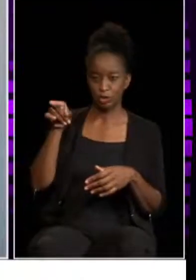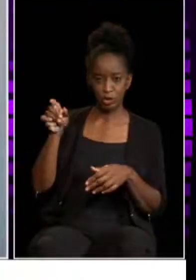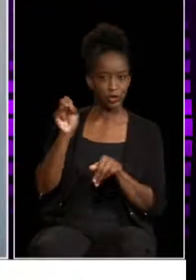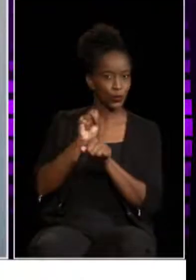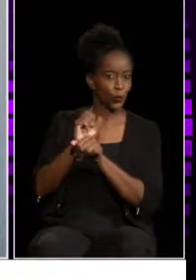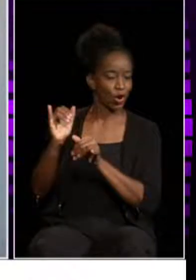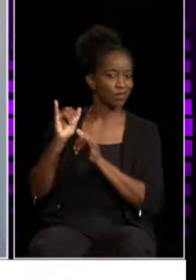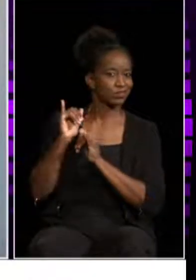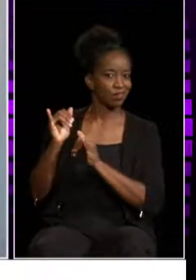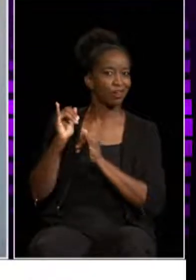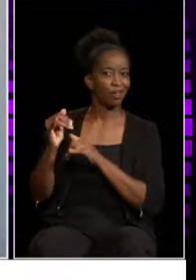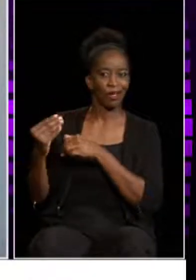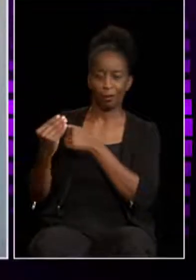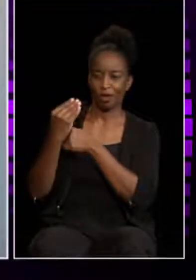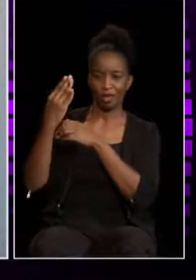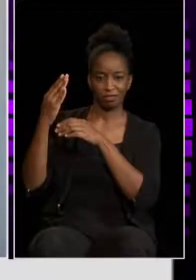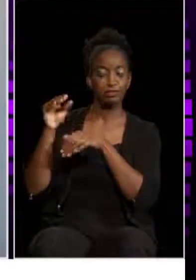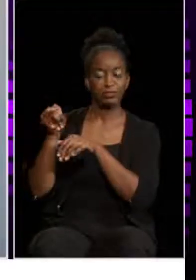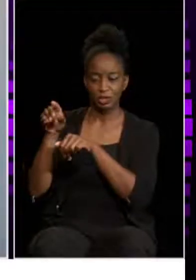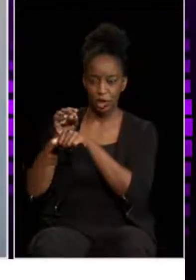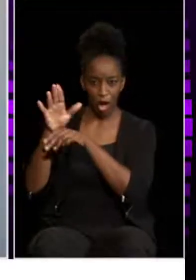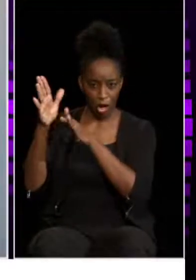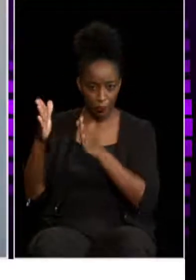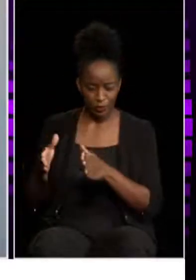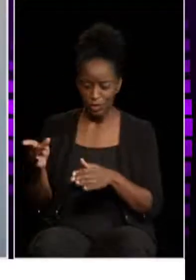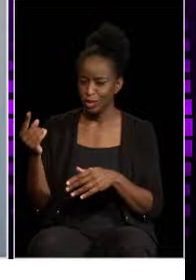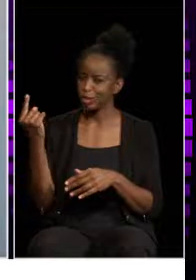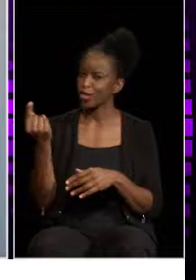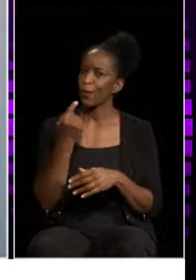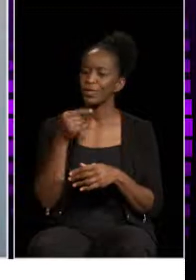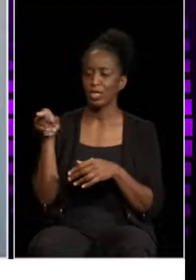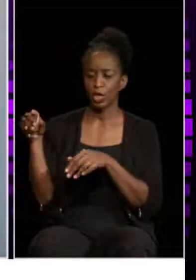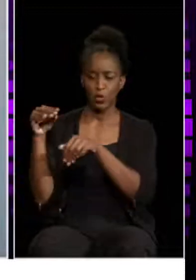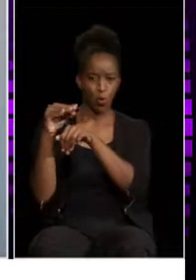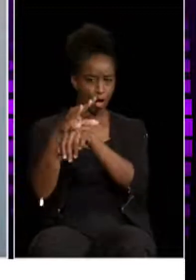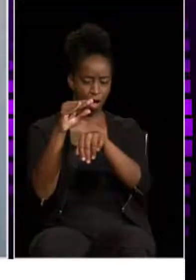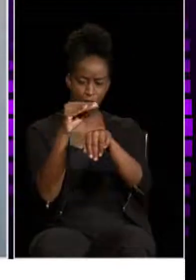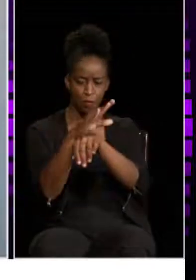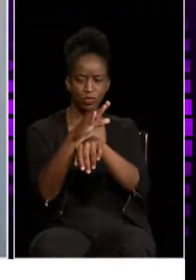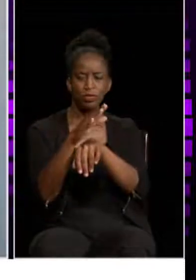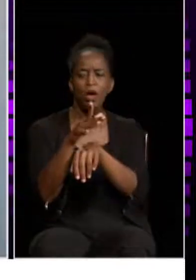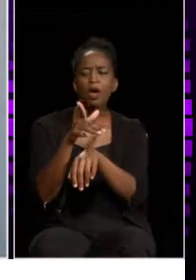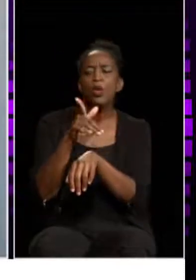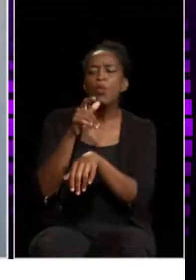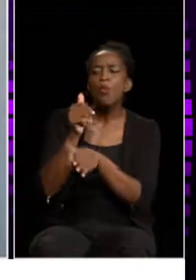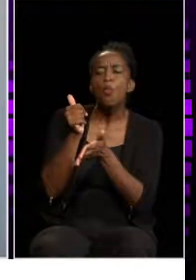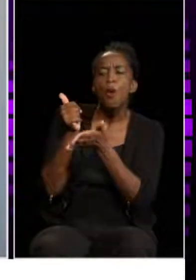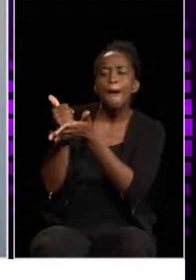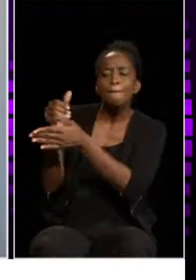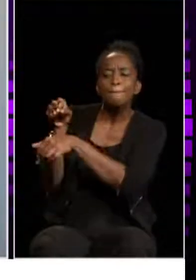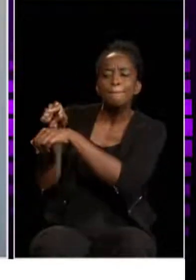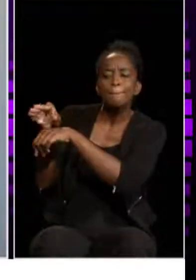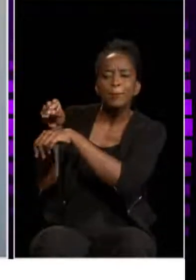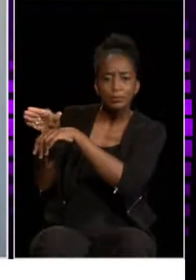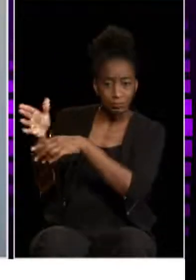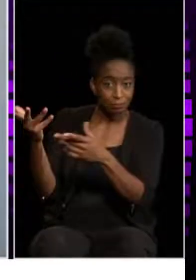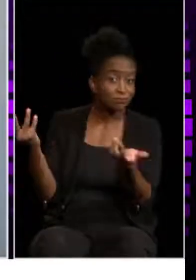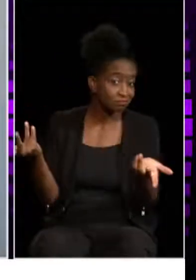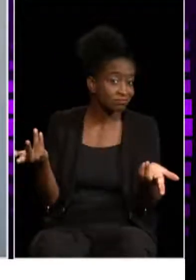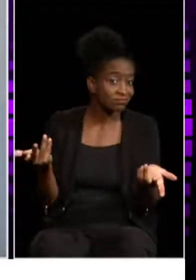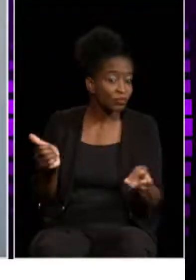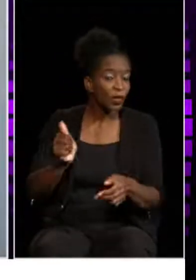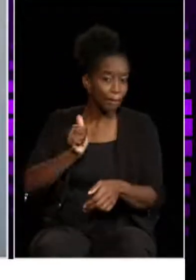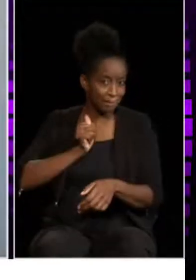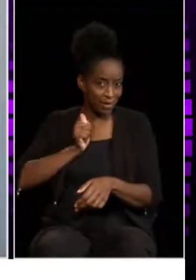is something that she always would say: who counsels the counselor? And I have another counselor that I go to, and I think